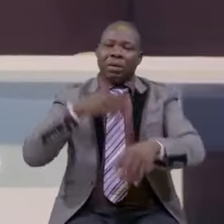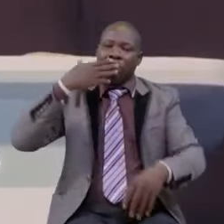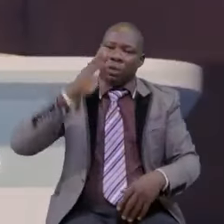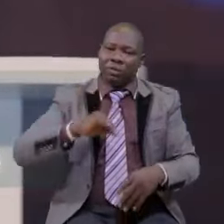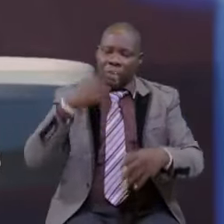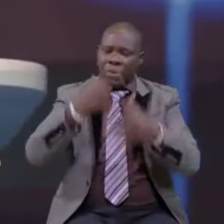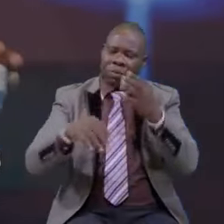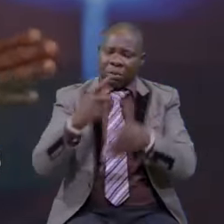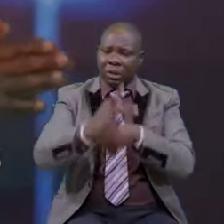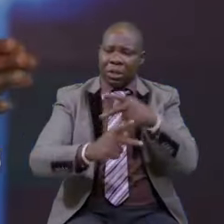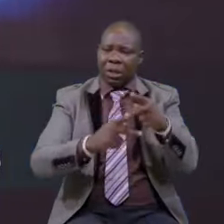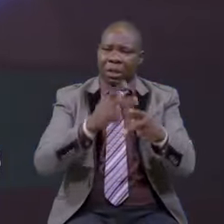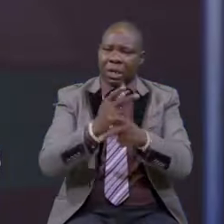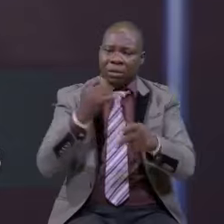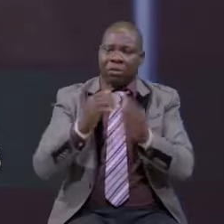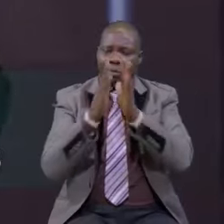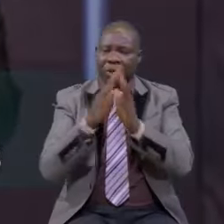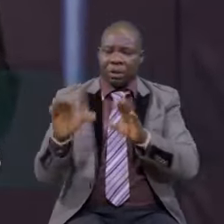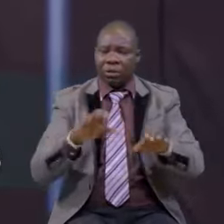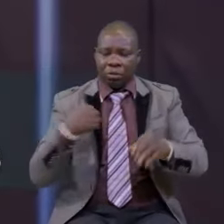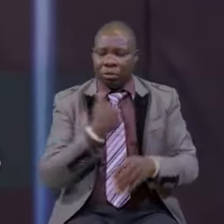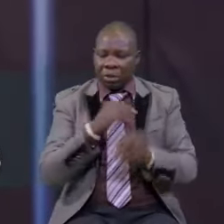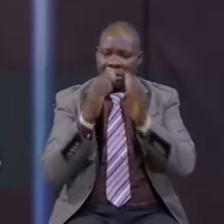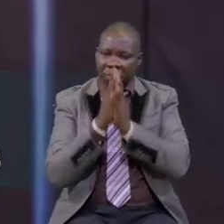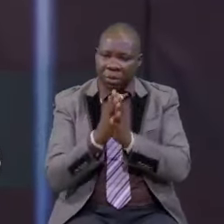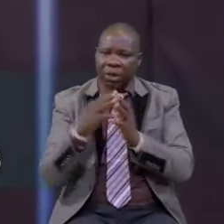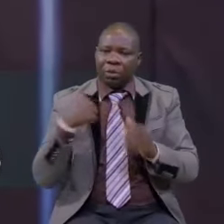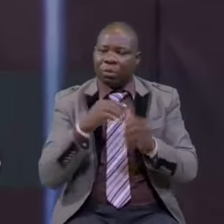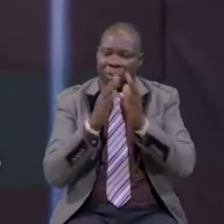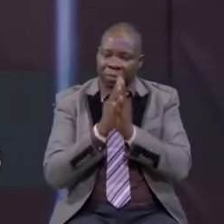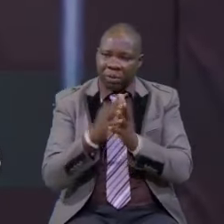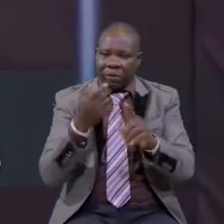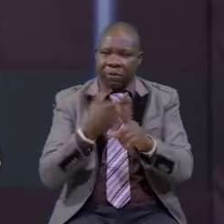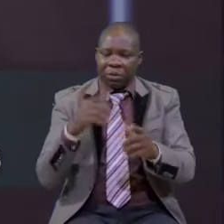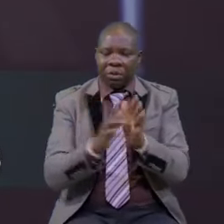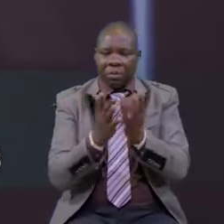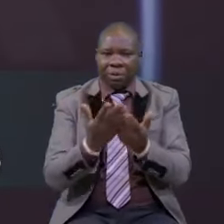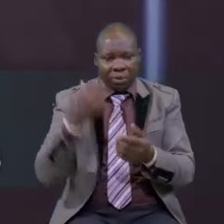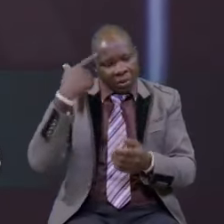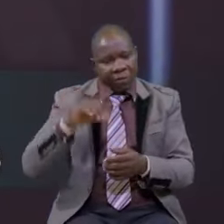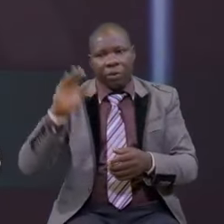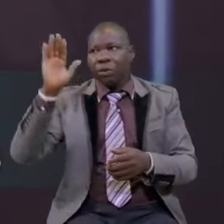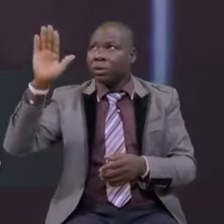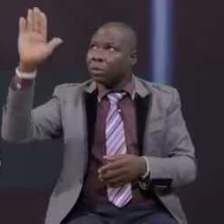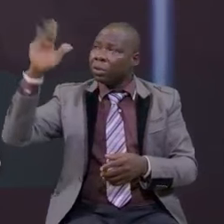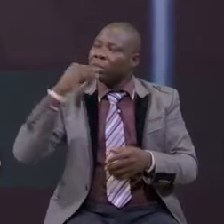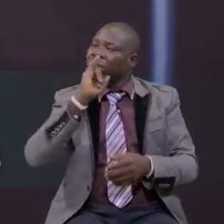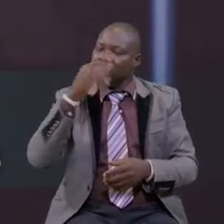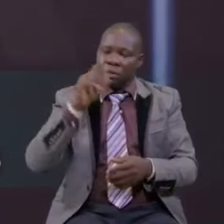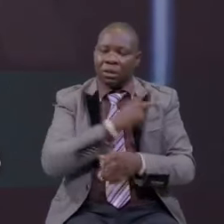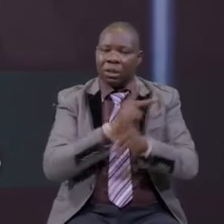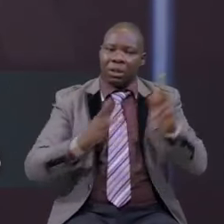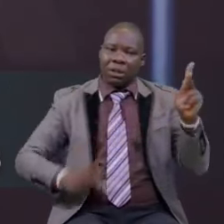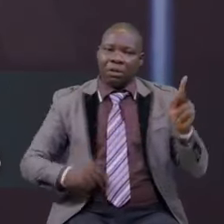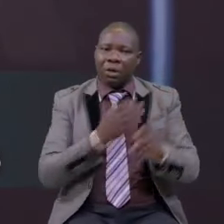from this. We have not learned from the Bible. The basic thing to pray for, that for thine is the kingdom and the power and